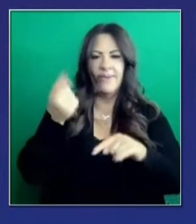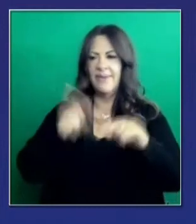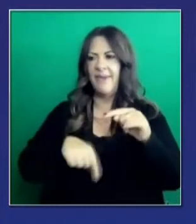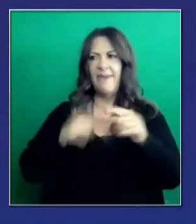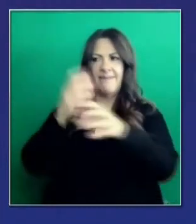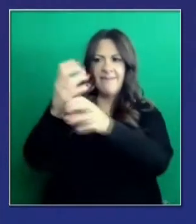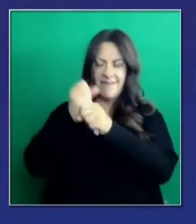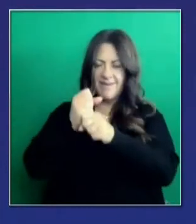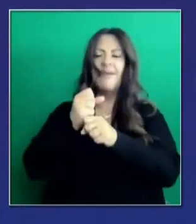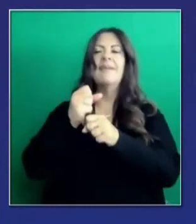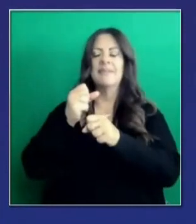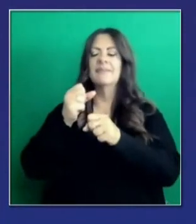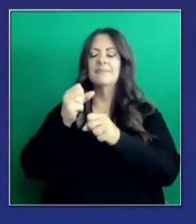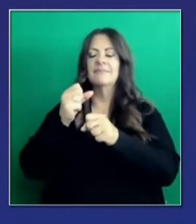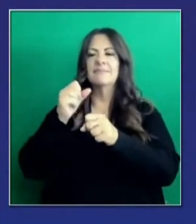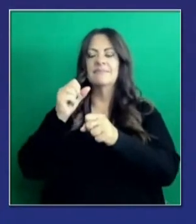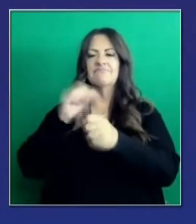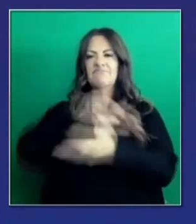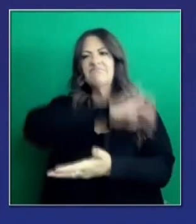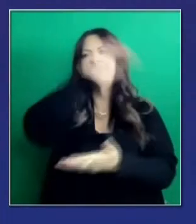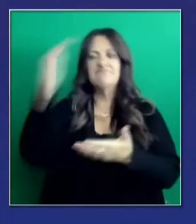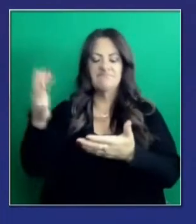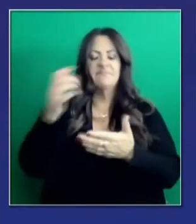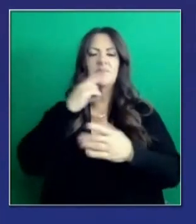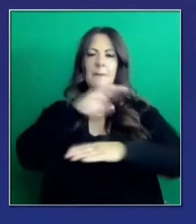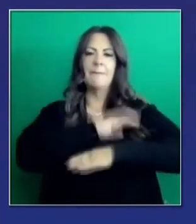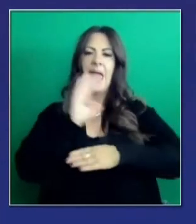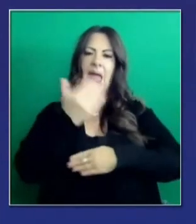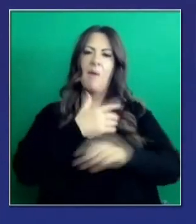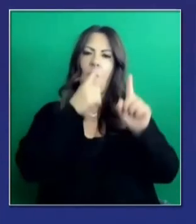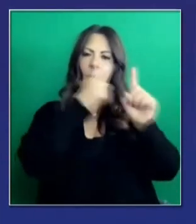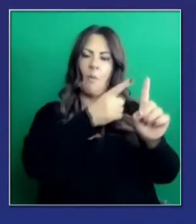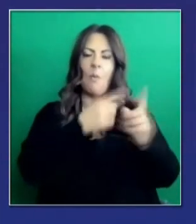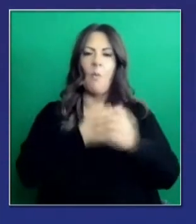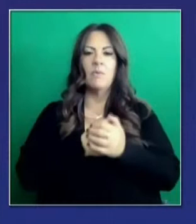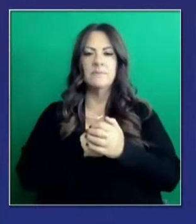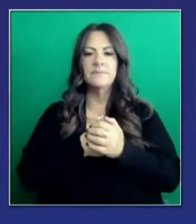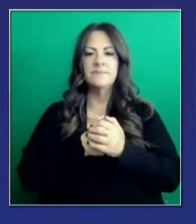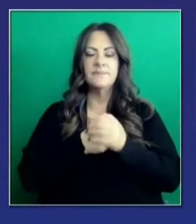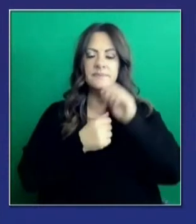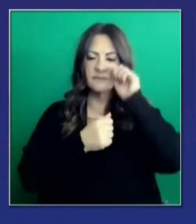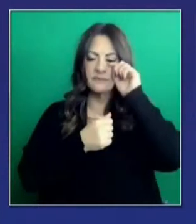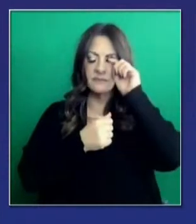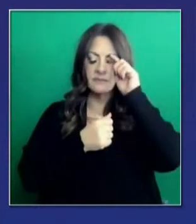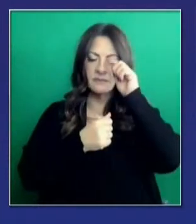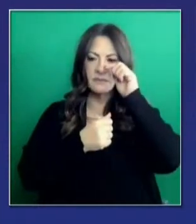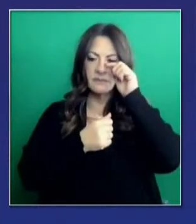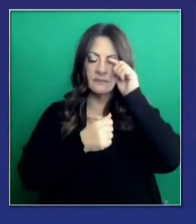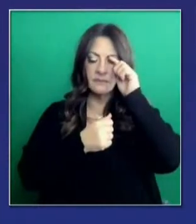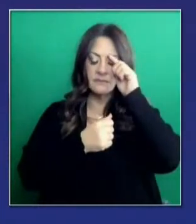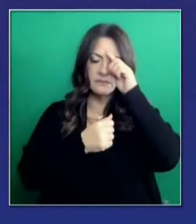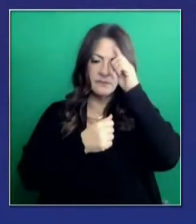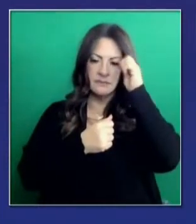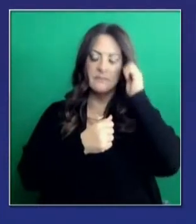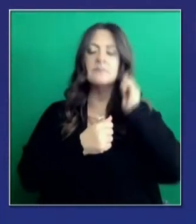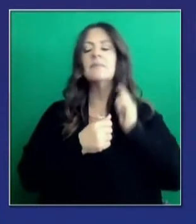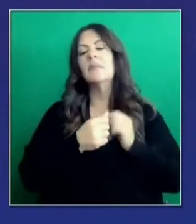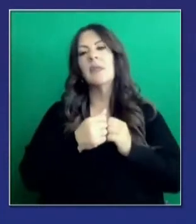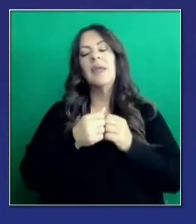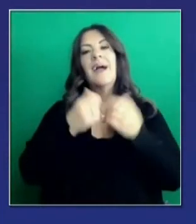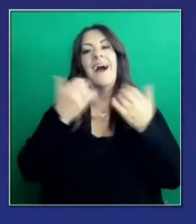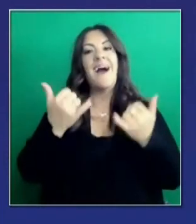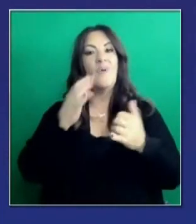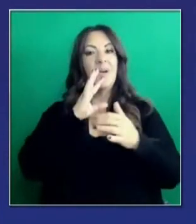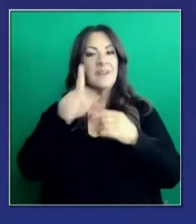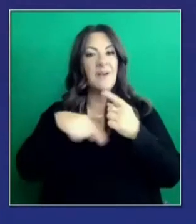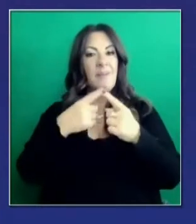goal. Speaking of goals, we had a goal, a very specific goal by this week to extend the eviction protections here in the state of California.